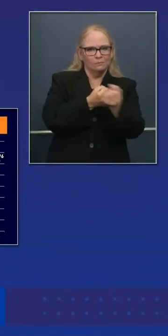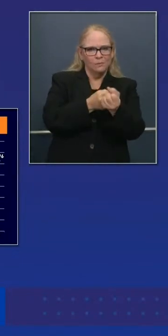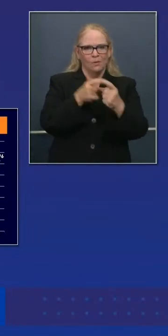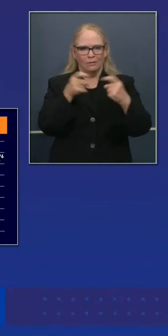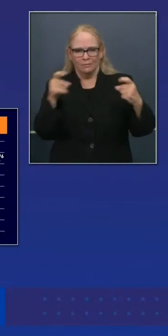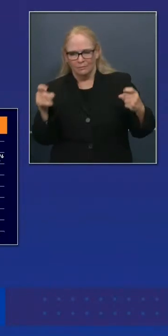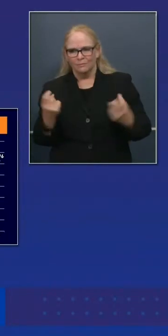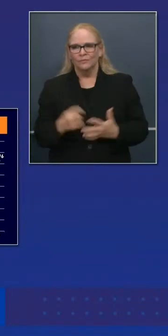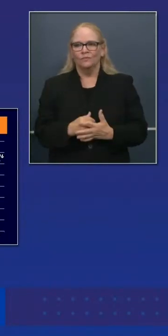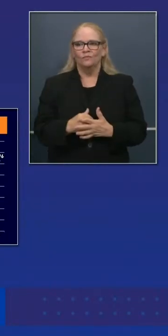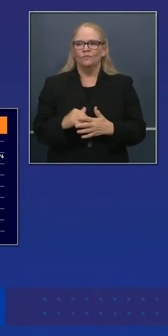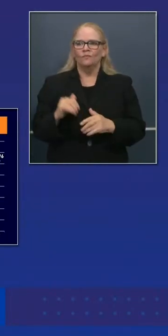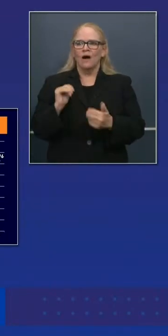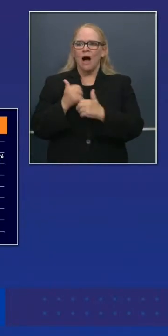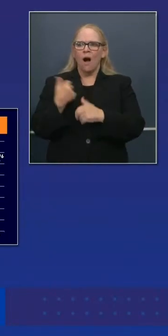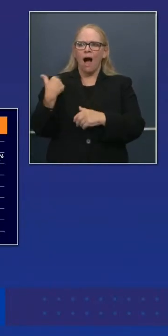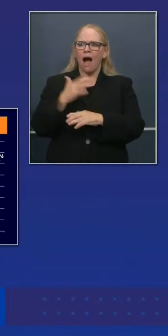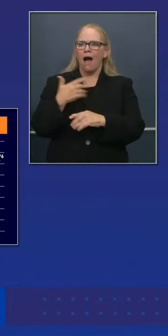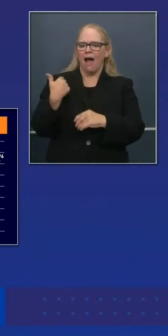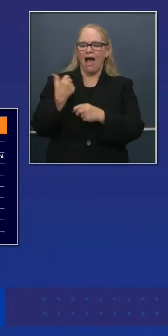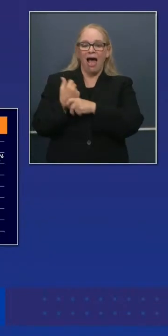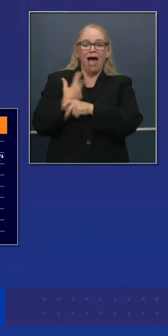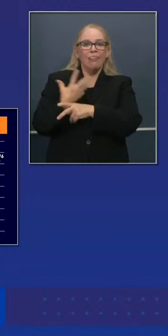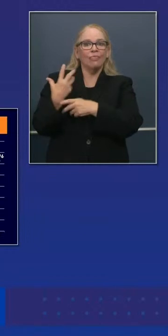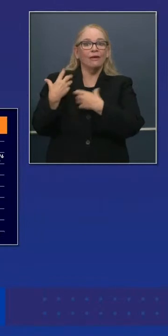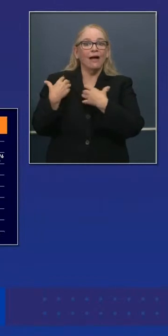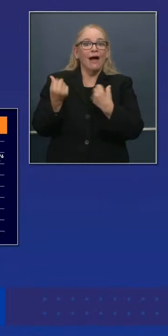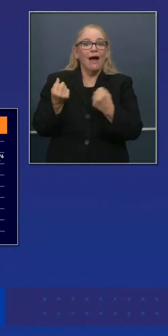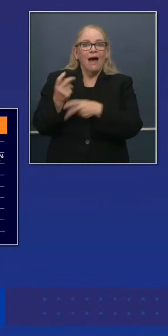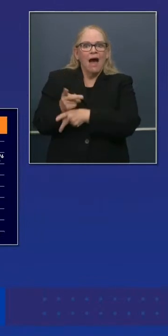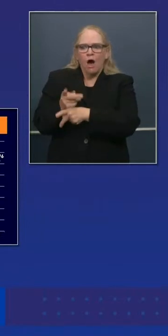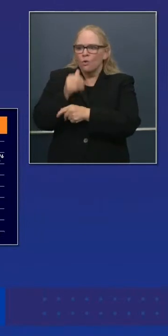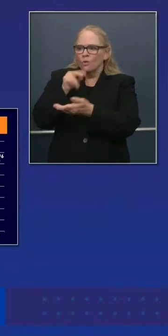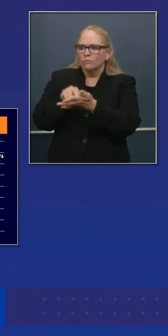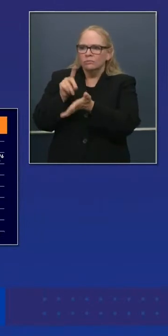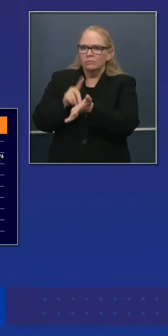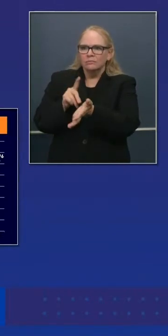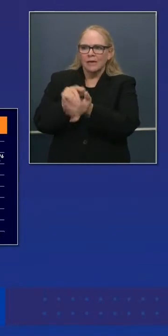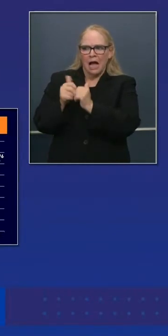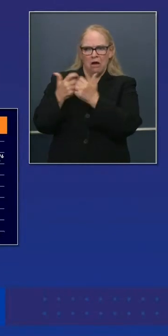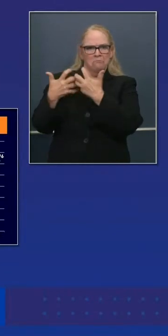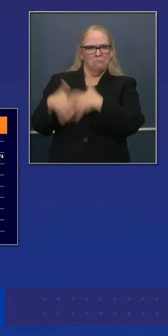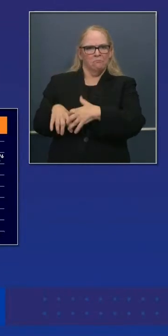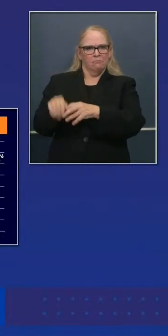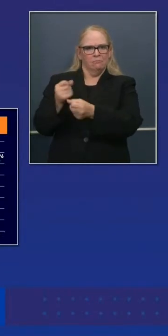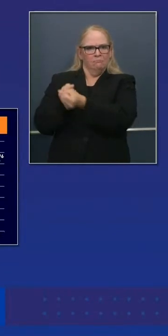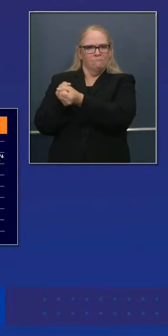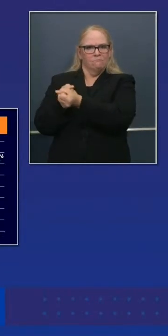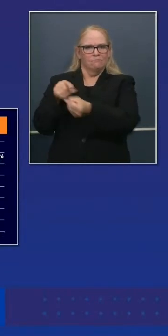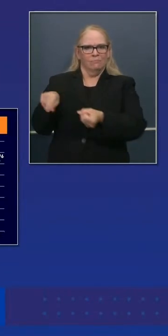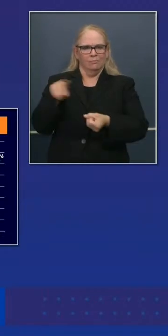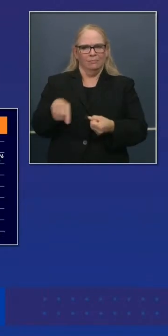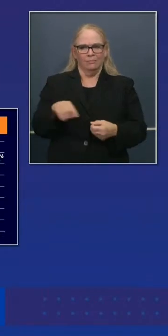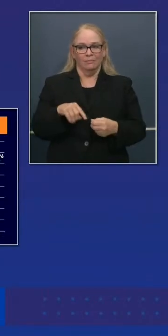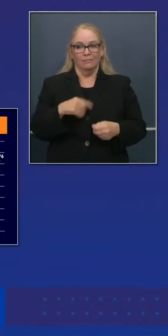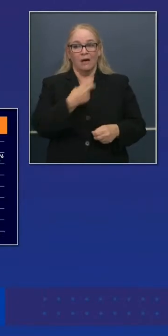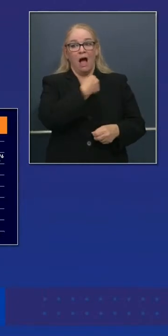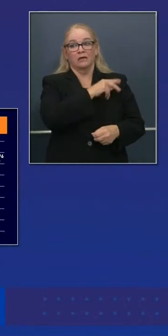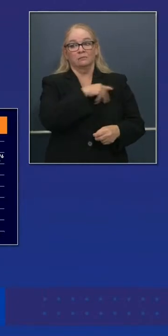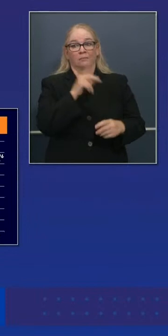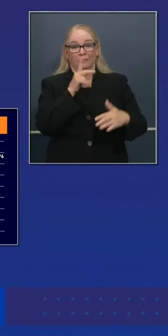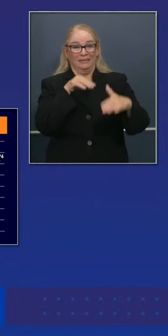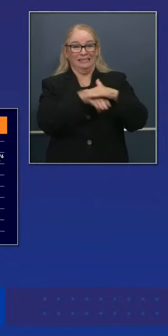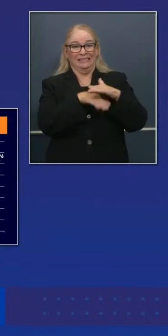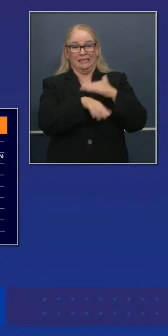capacity system writ large. You'll see in this chart, hospitalizations last week on Monday,